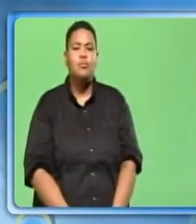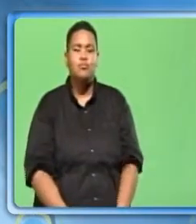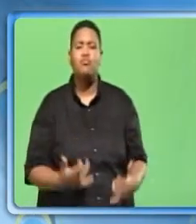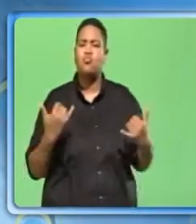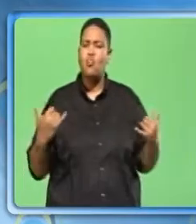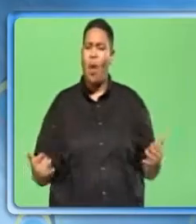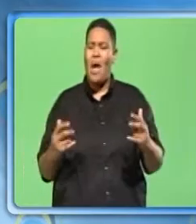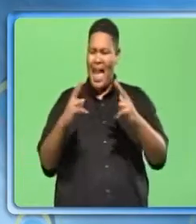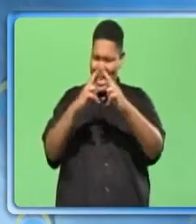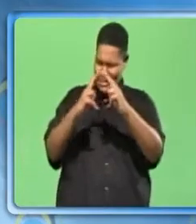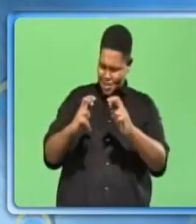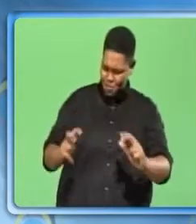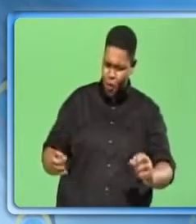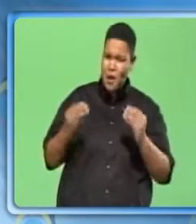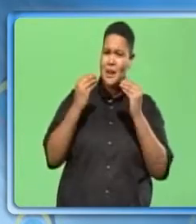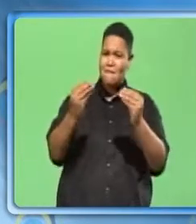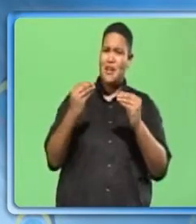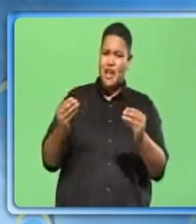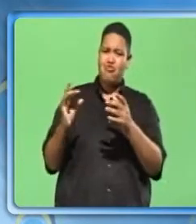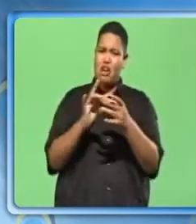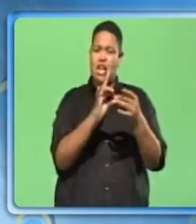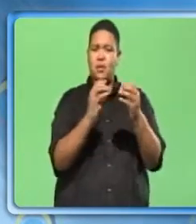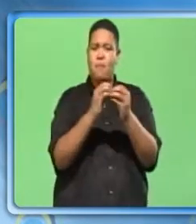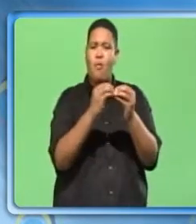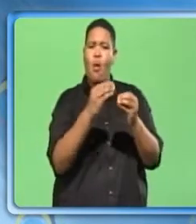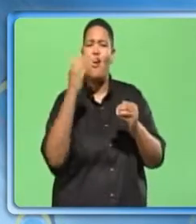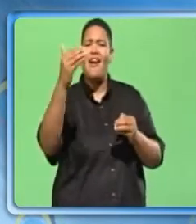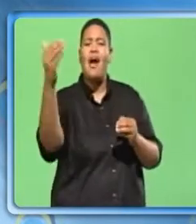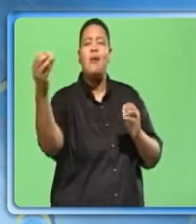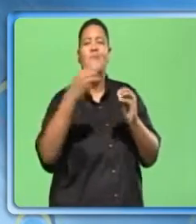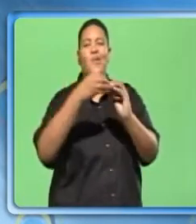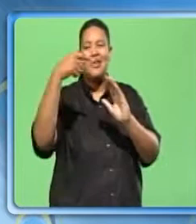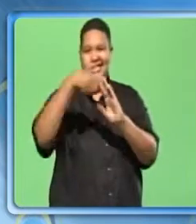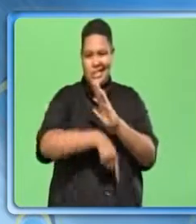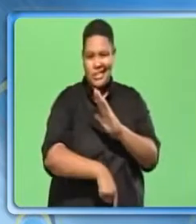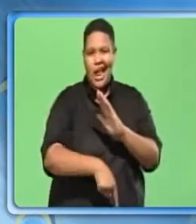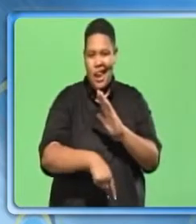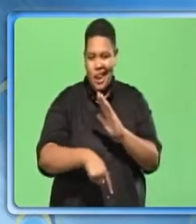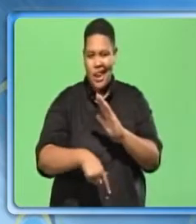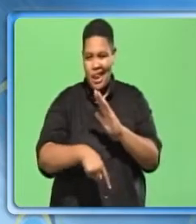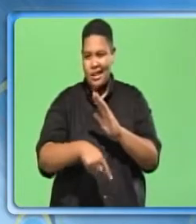Let's explore the feeding relationships further and in more detail.